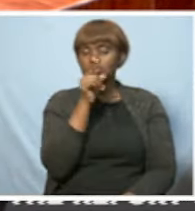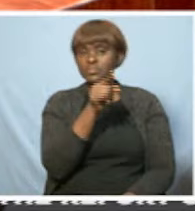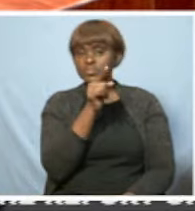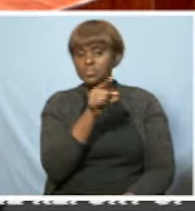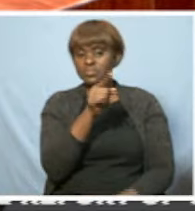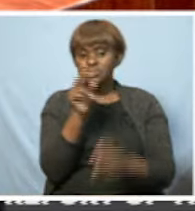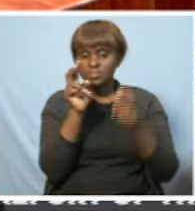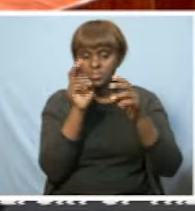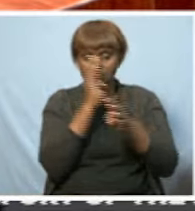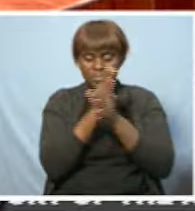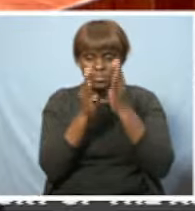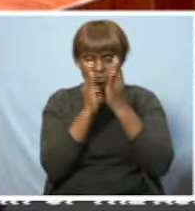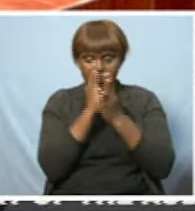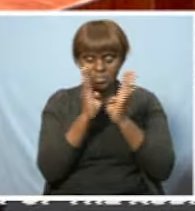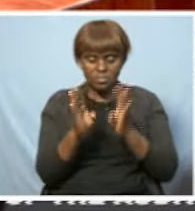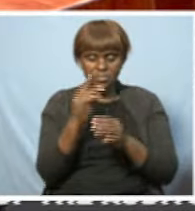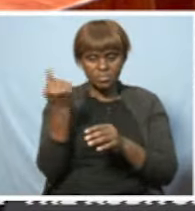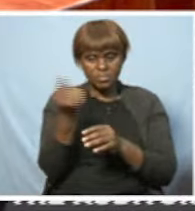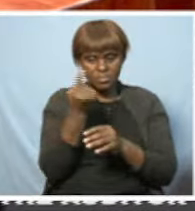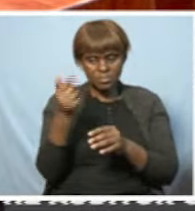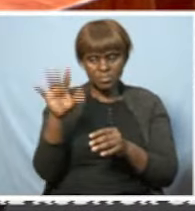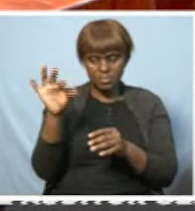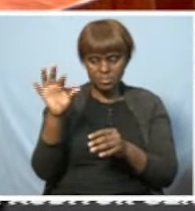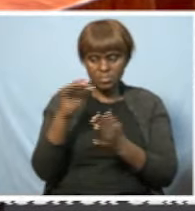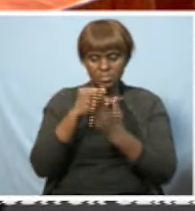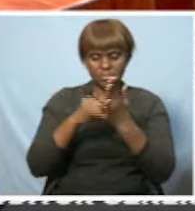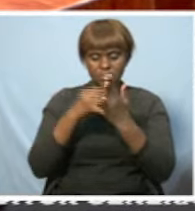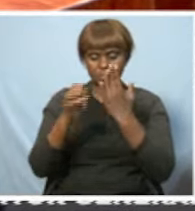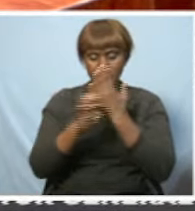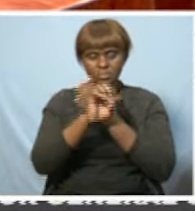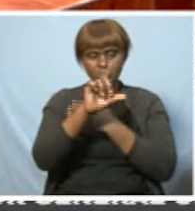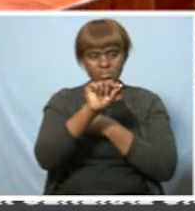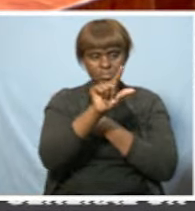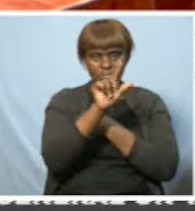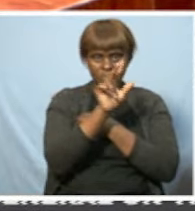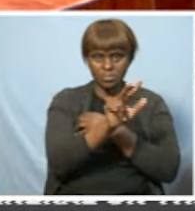contract on 19th June 2023.